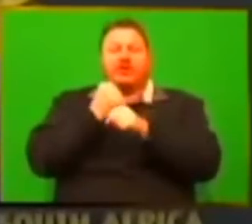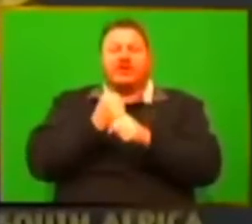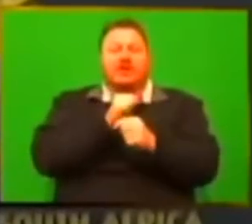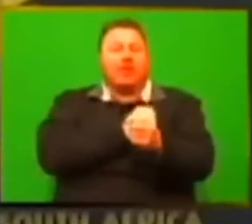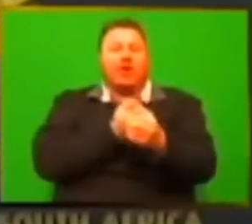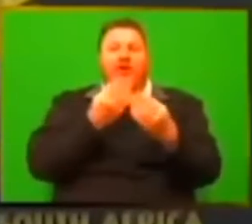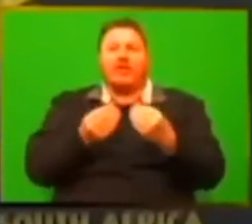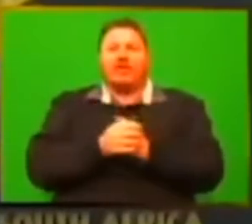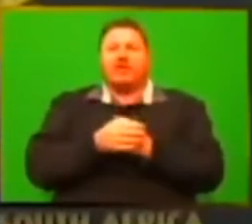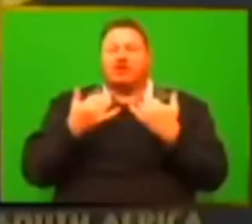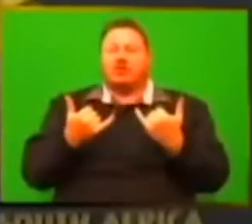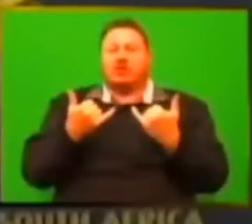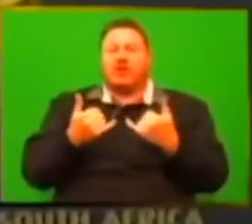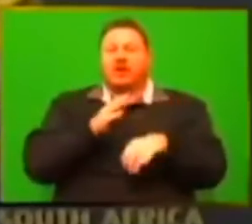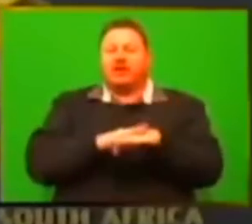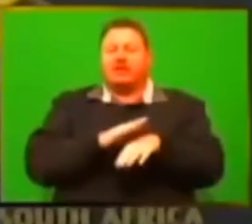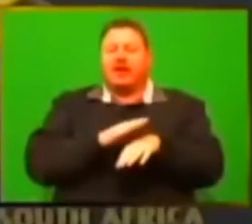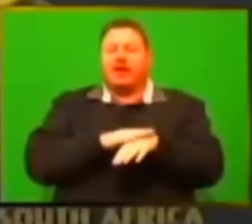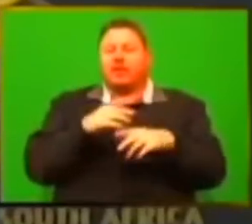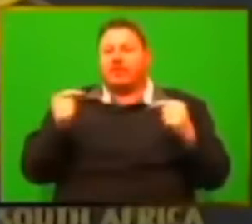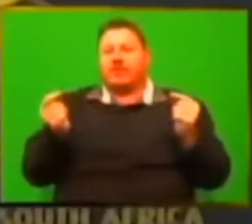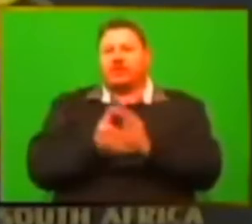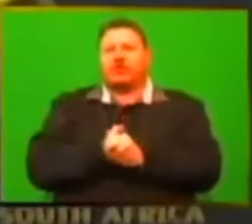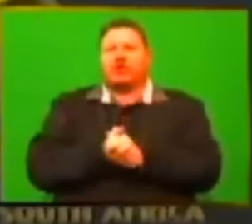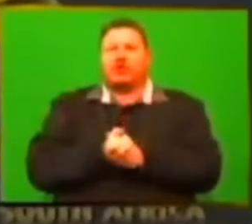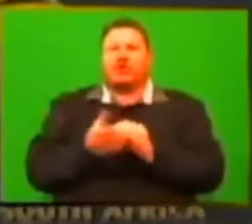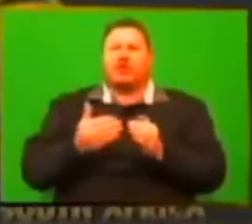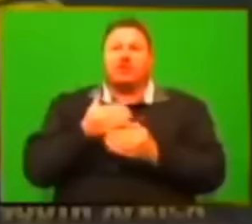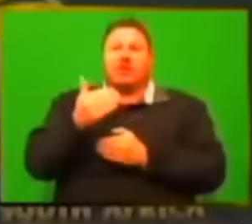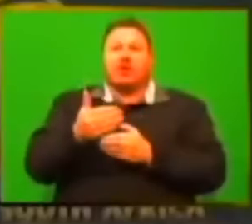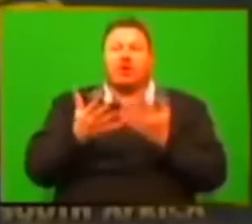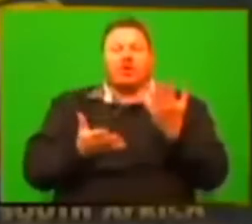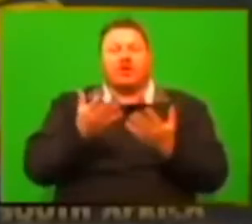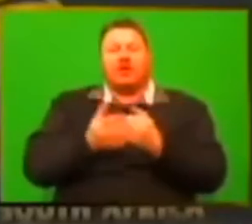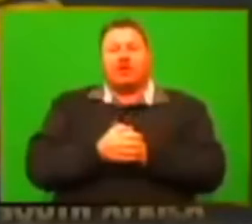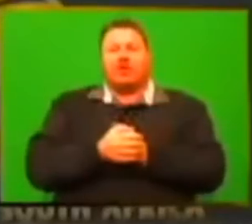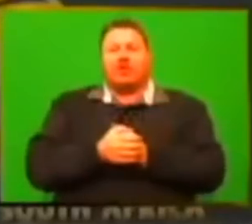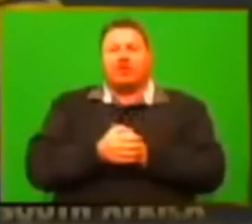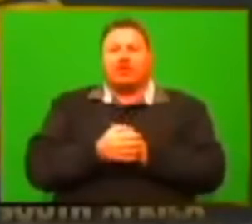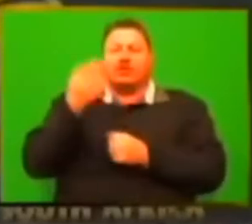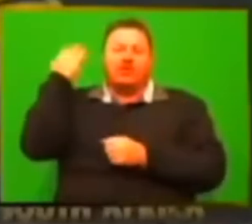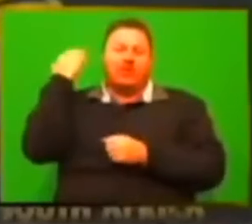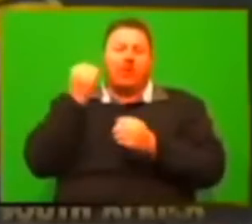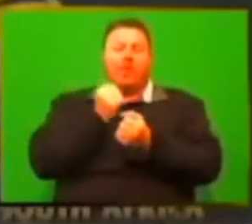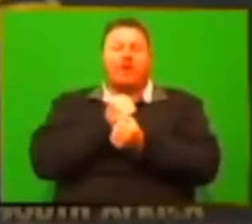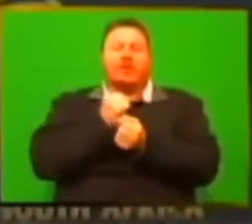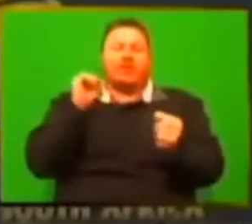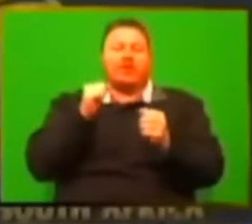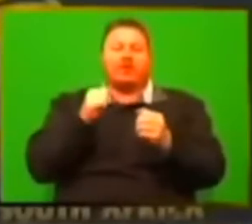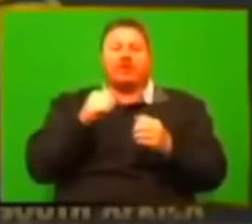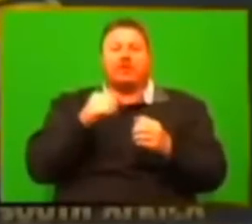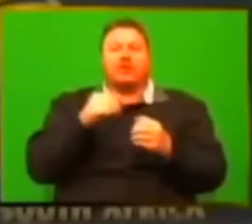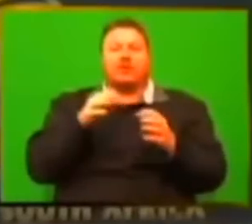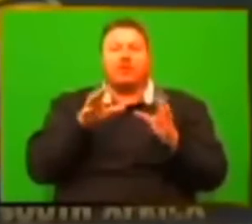Today, that era has come to an end. It is beyond doubt that the former liberation movement failed to turn the